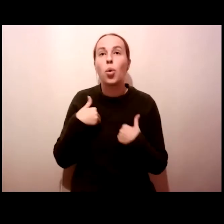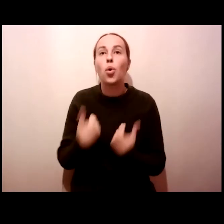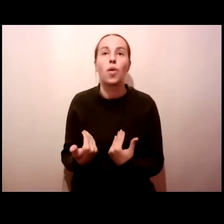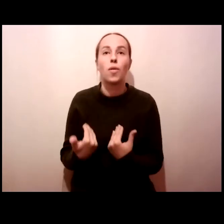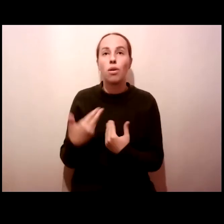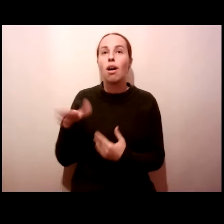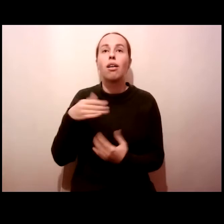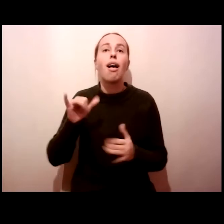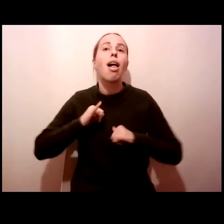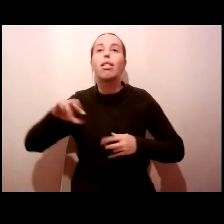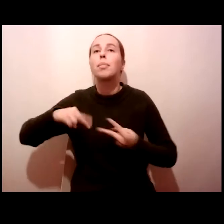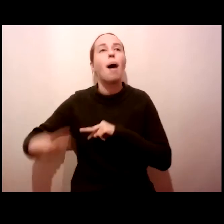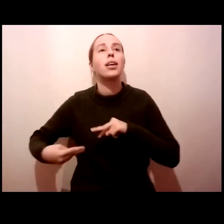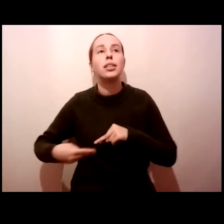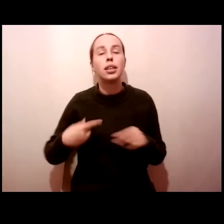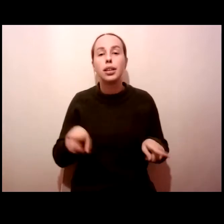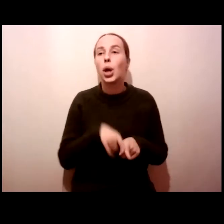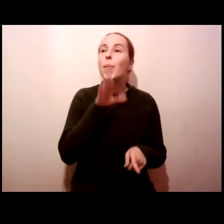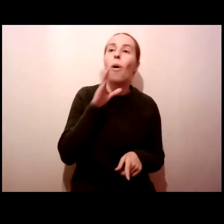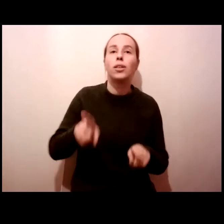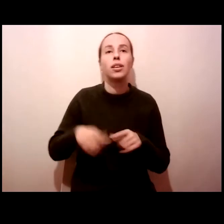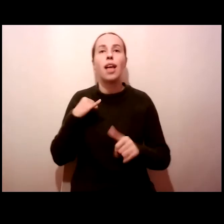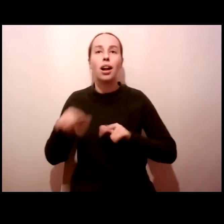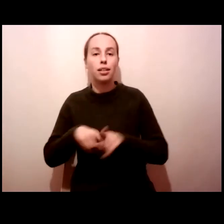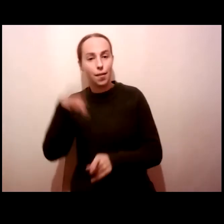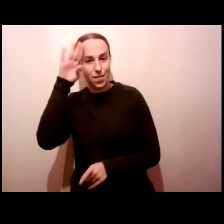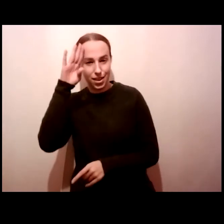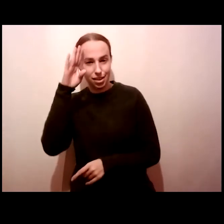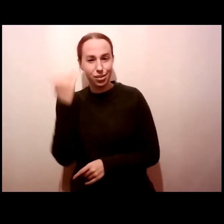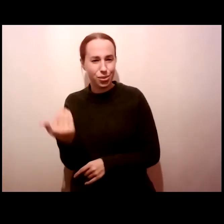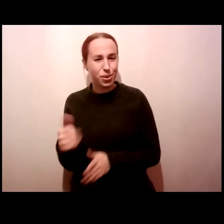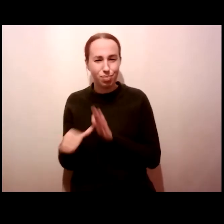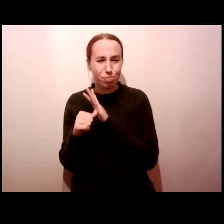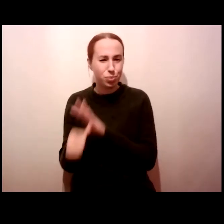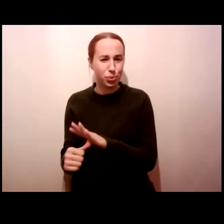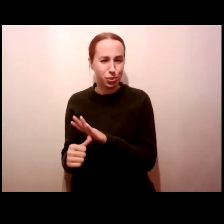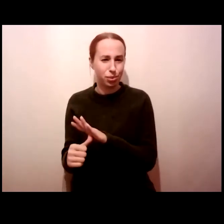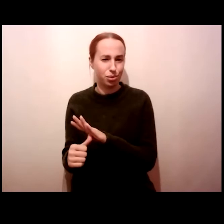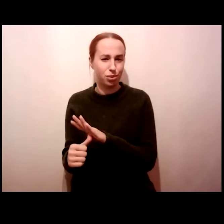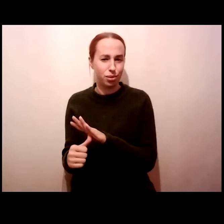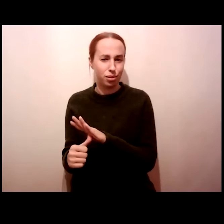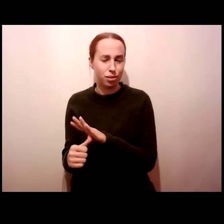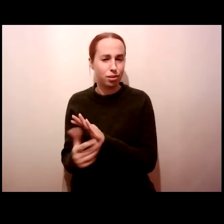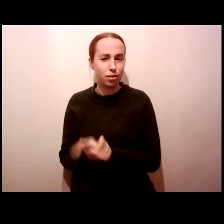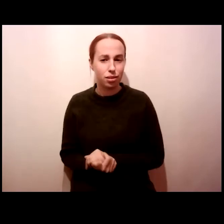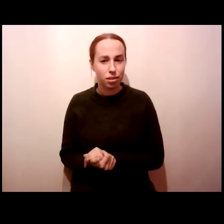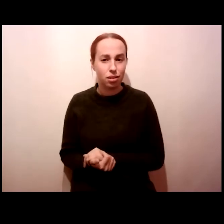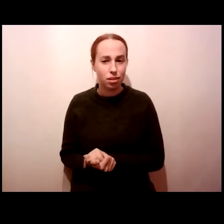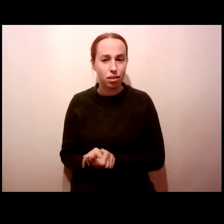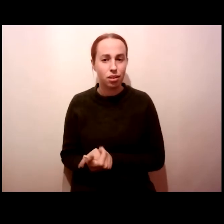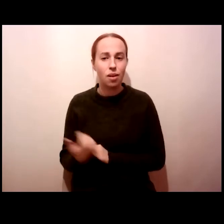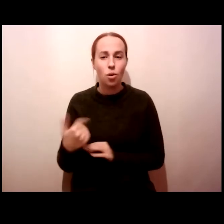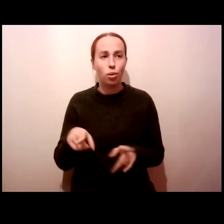feel embarrassed. Really, if a teacher says to a child, you have to be more boy-like or more